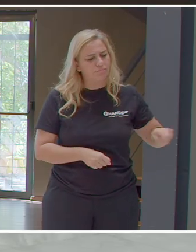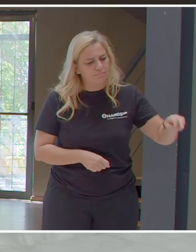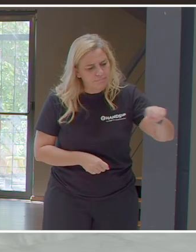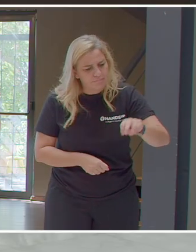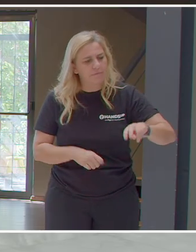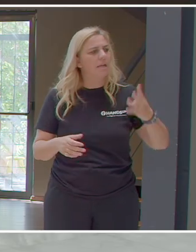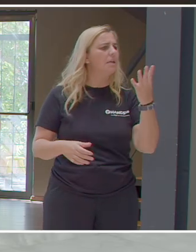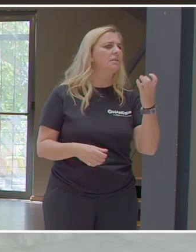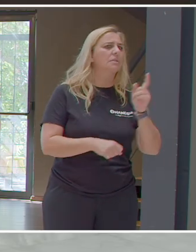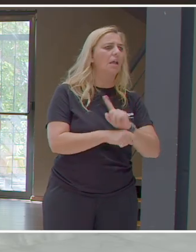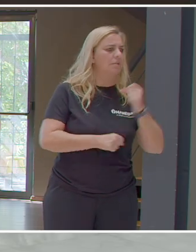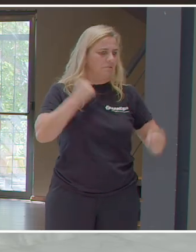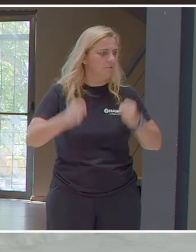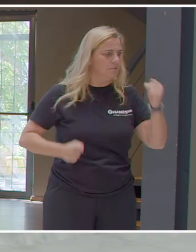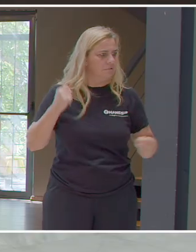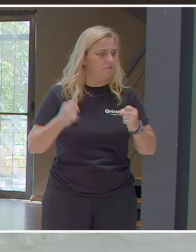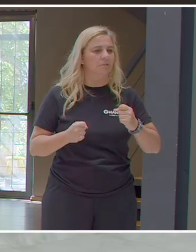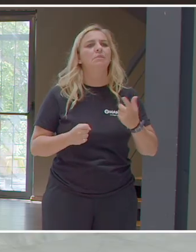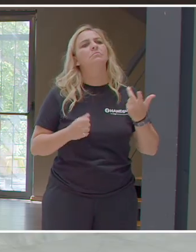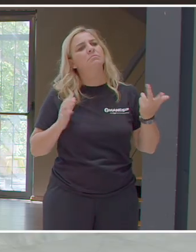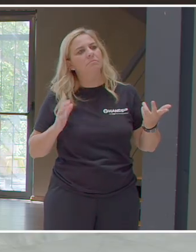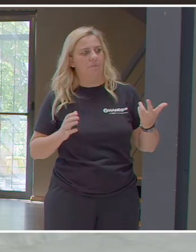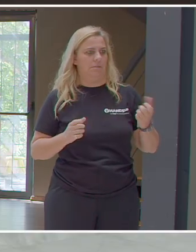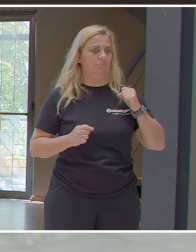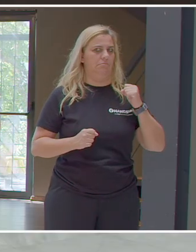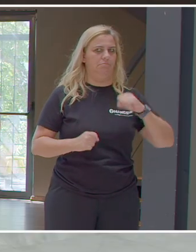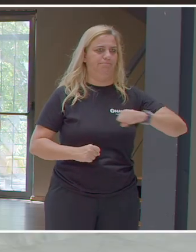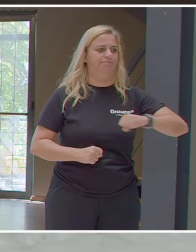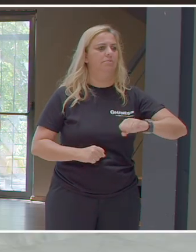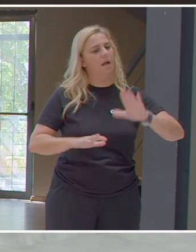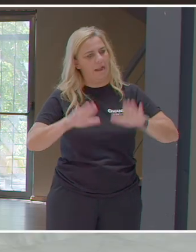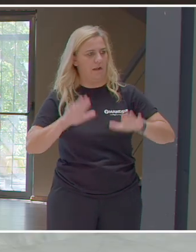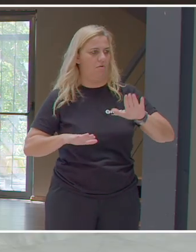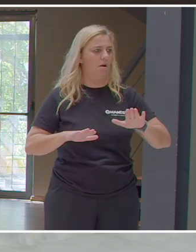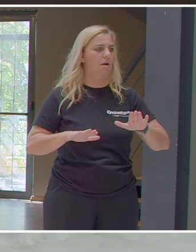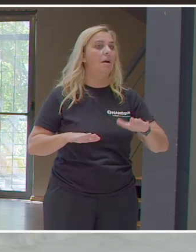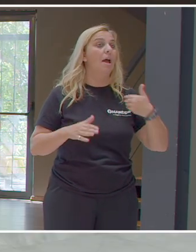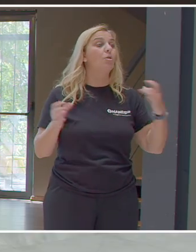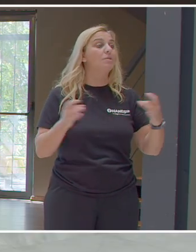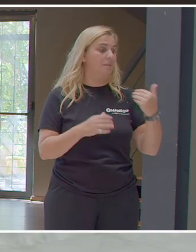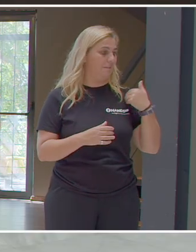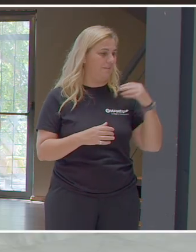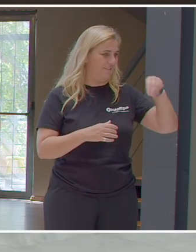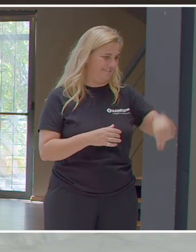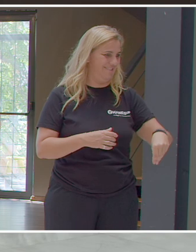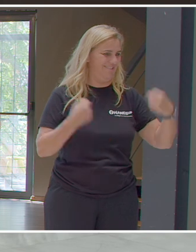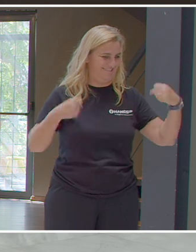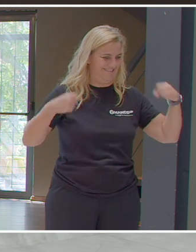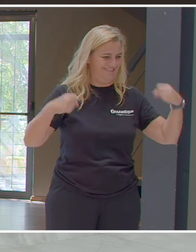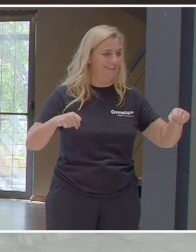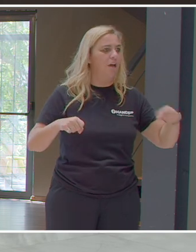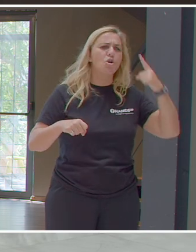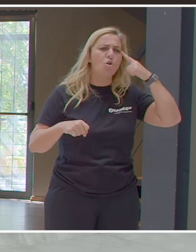of, I don't know, high rocks or something intense. Once I was invited to a high rocks class and I thought it was reformer